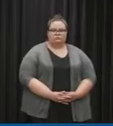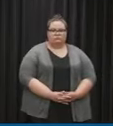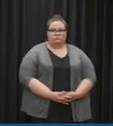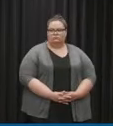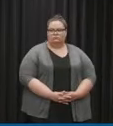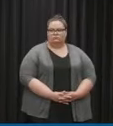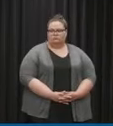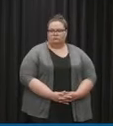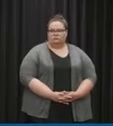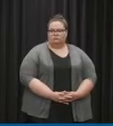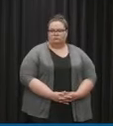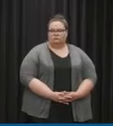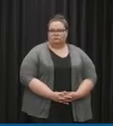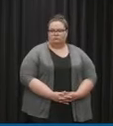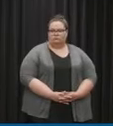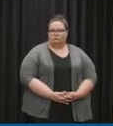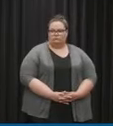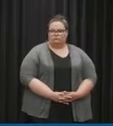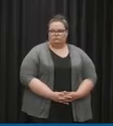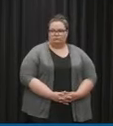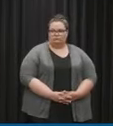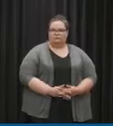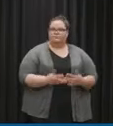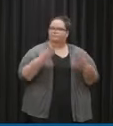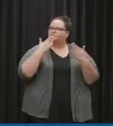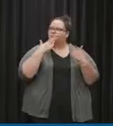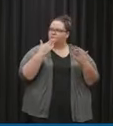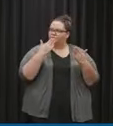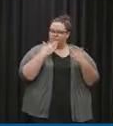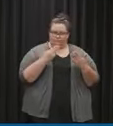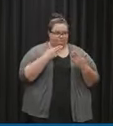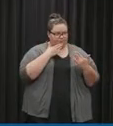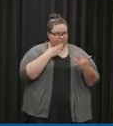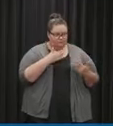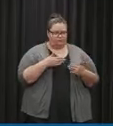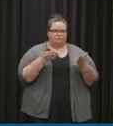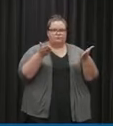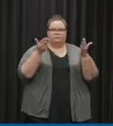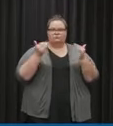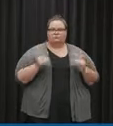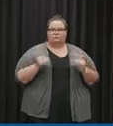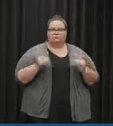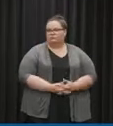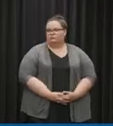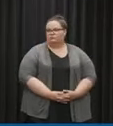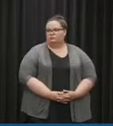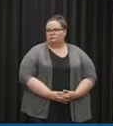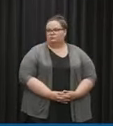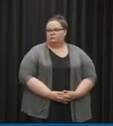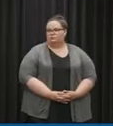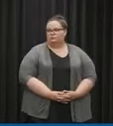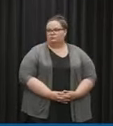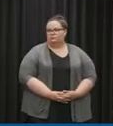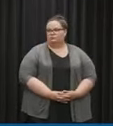Interscholastic Sports Association. The plan is already developed and it will be made accessible right after this press